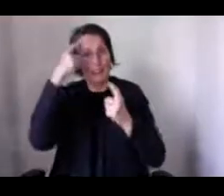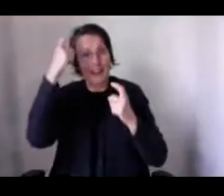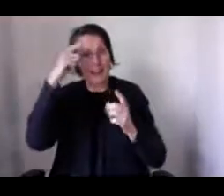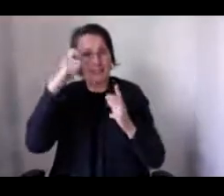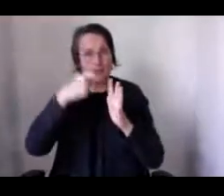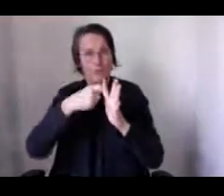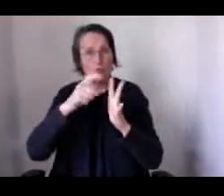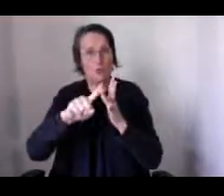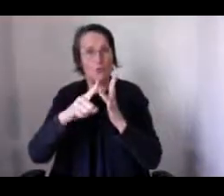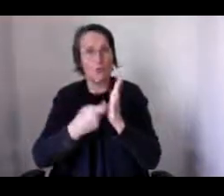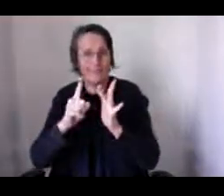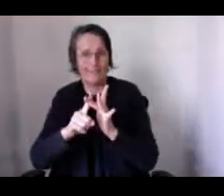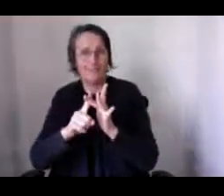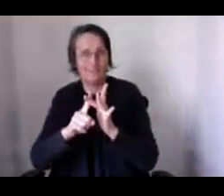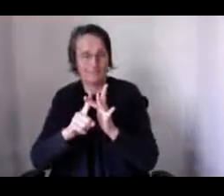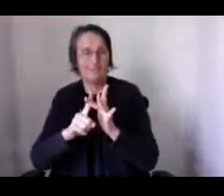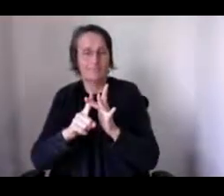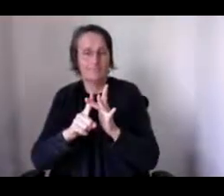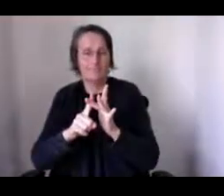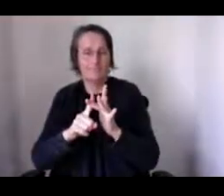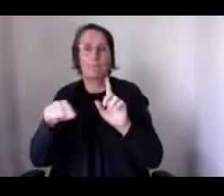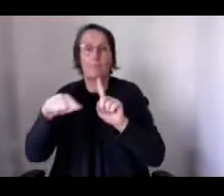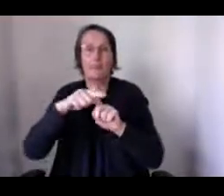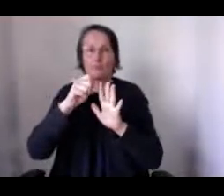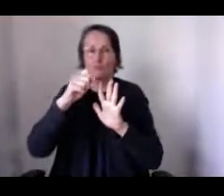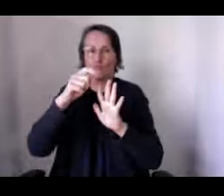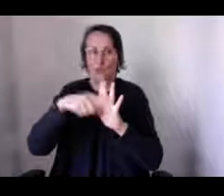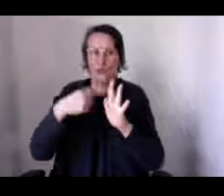open. Next slide, please.